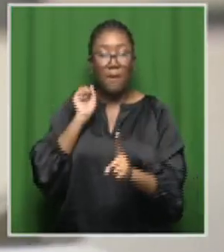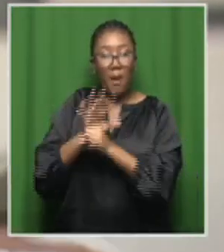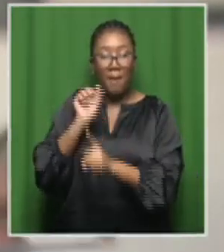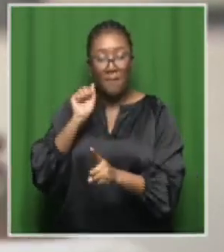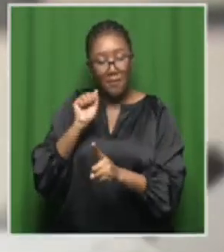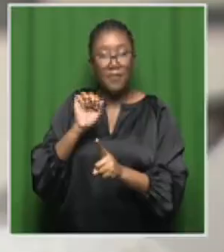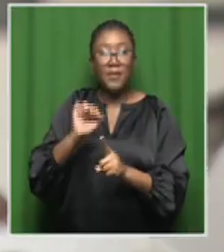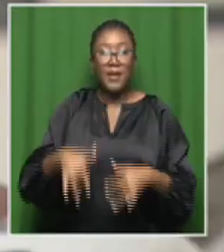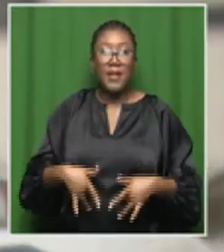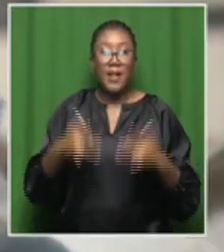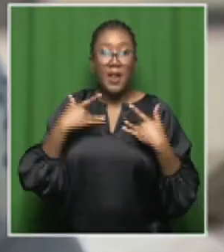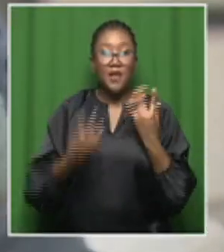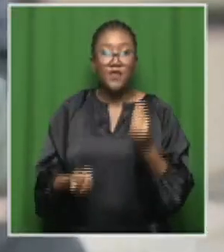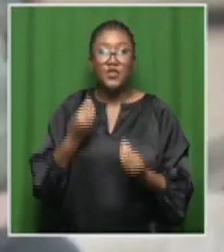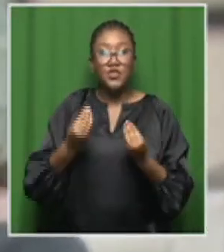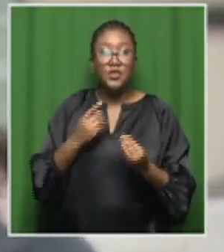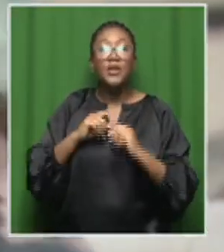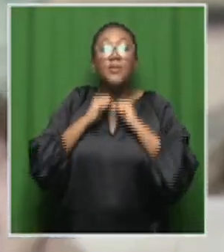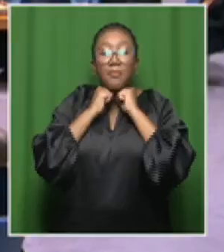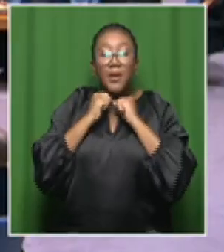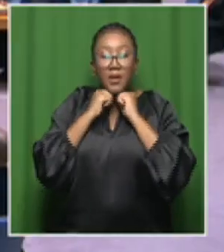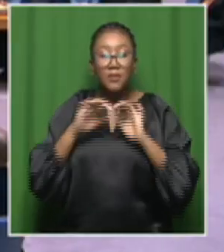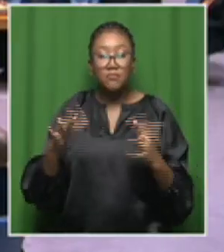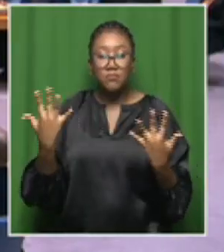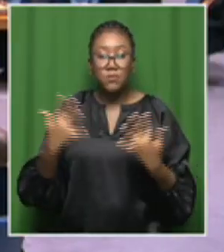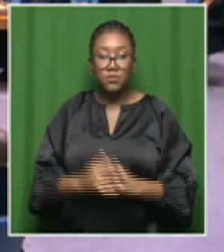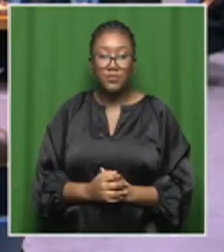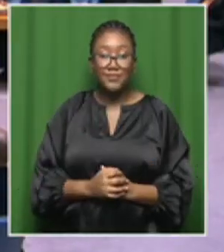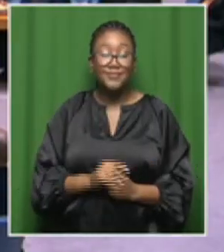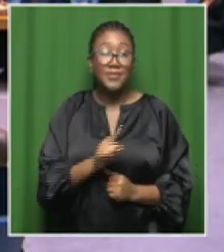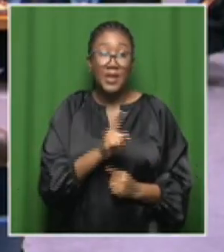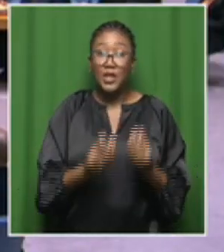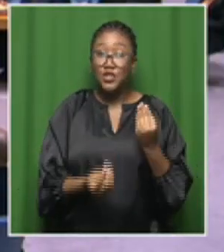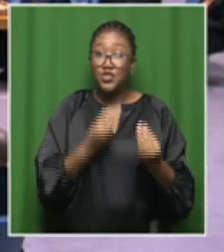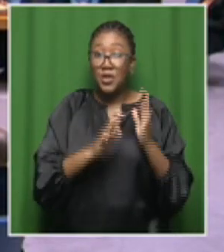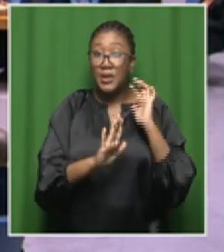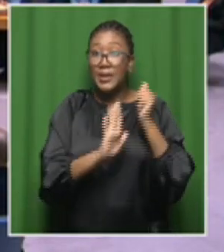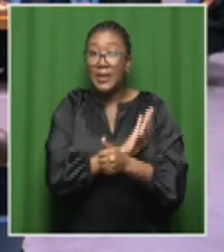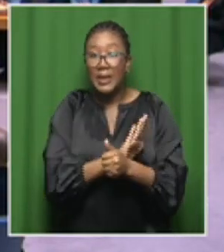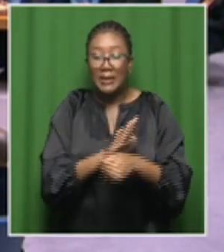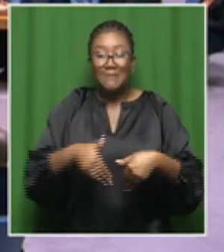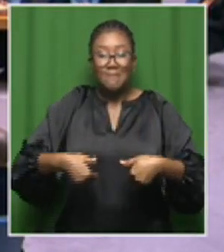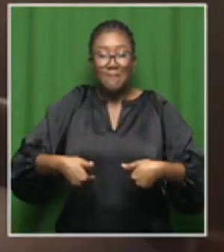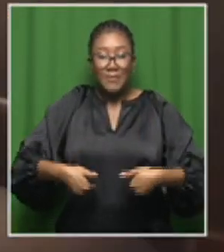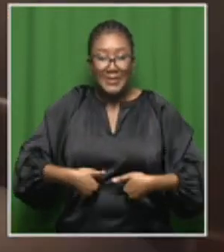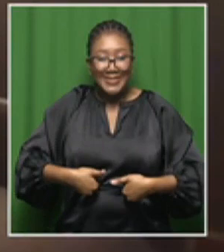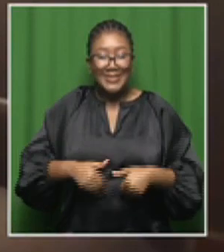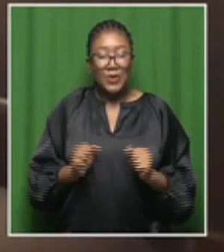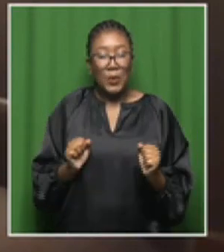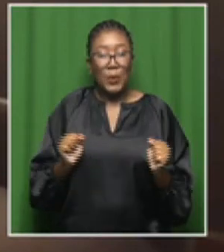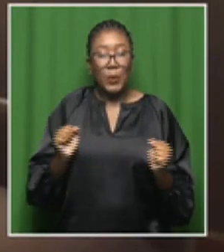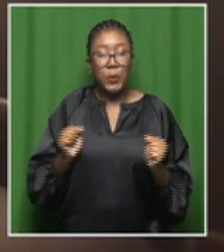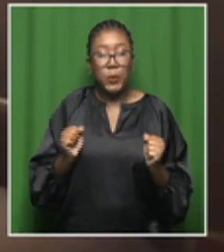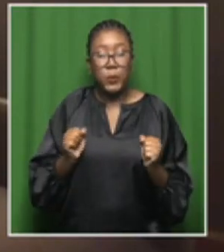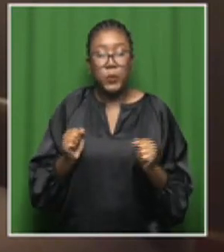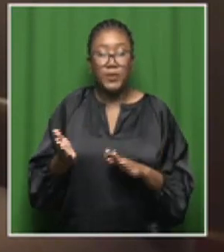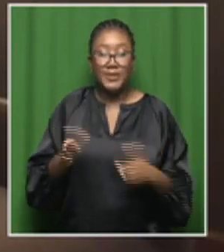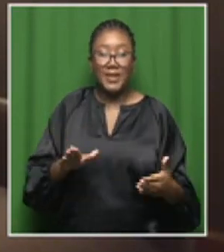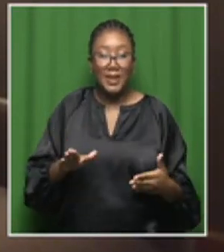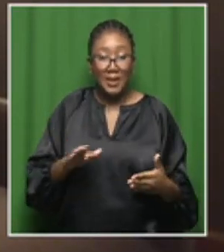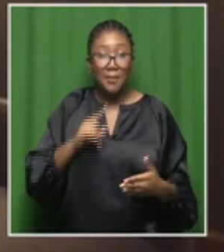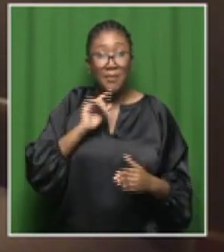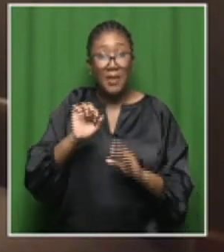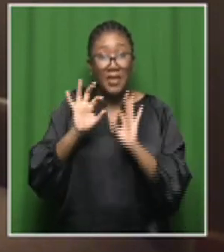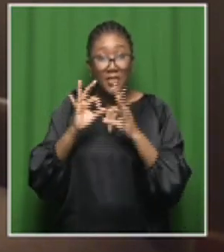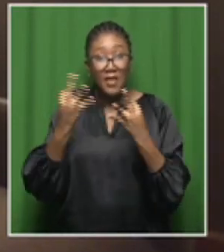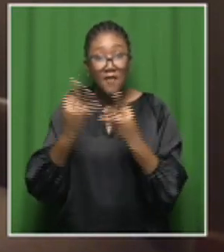children. Children have been killed, starved, and frozen to death. They have been maimed, orphaned, separated from their